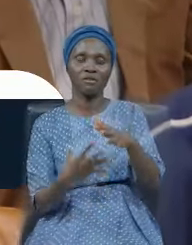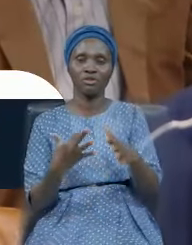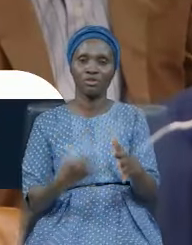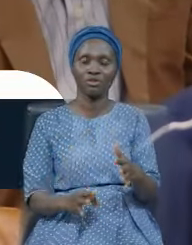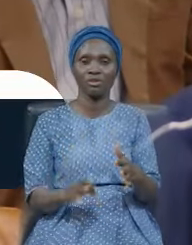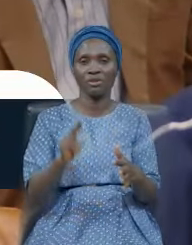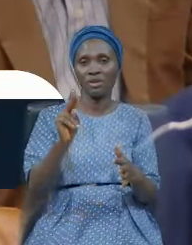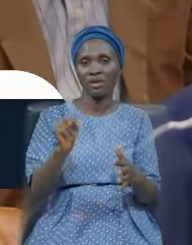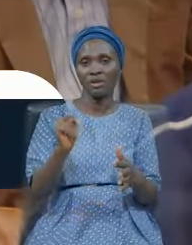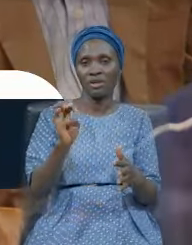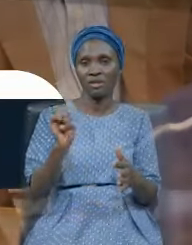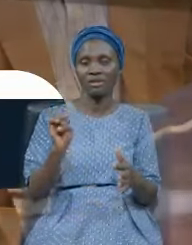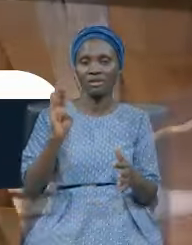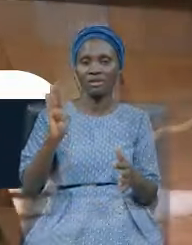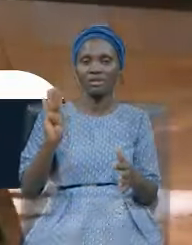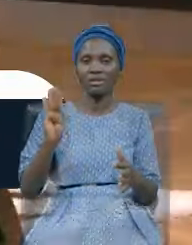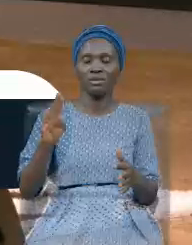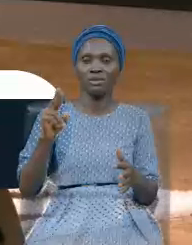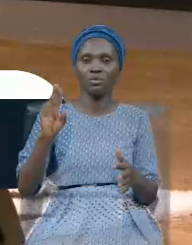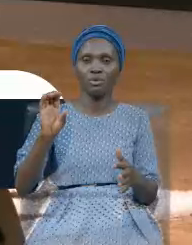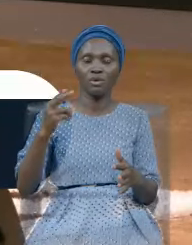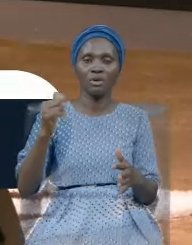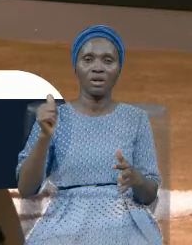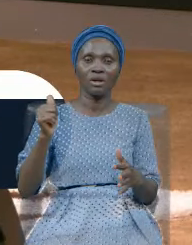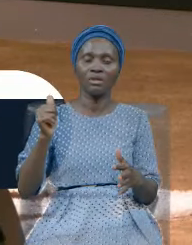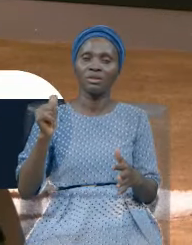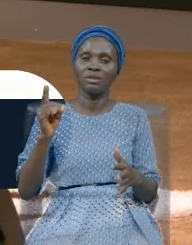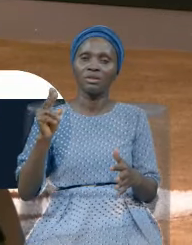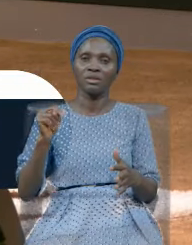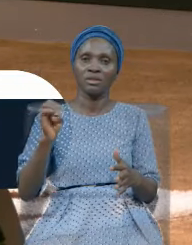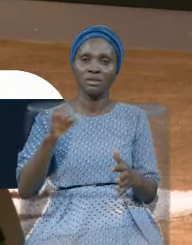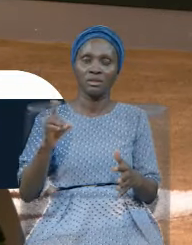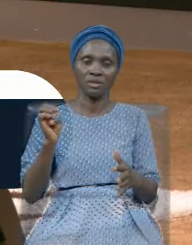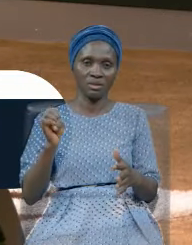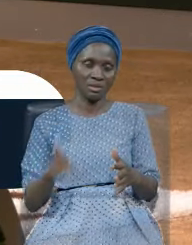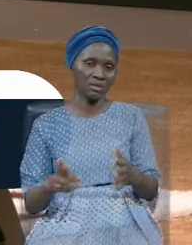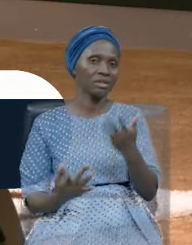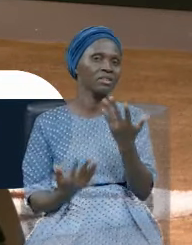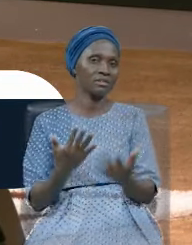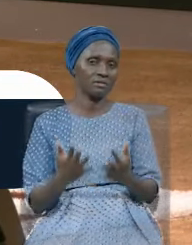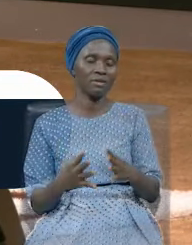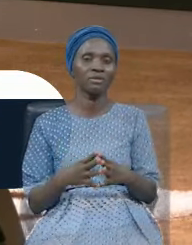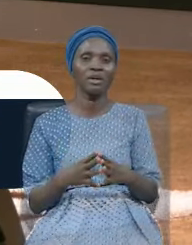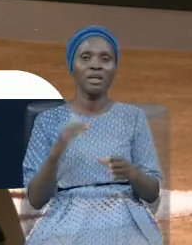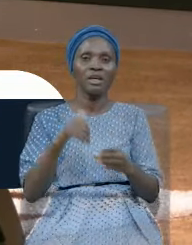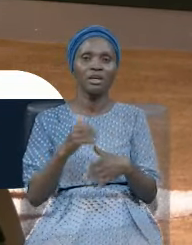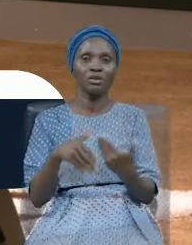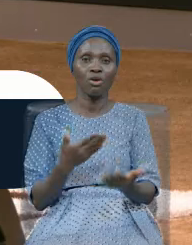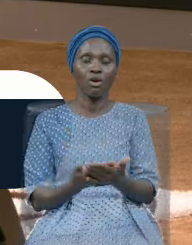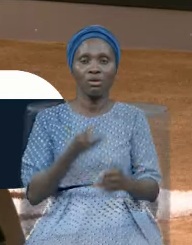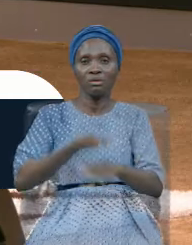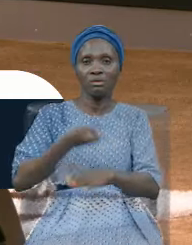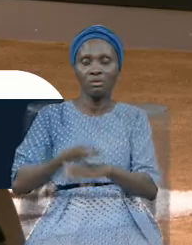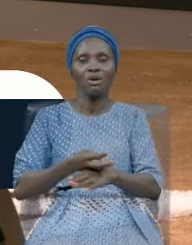The grace that triumphs in trial, in temptation, and in all the difficulties and torments